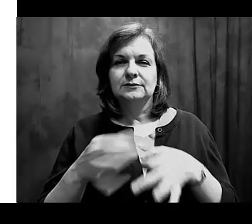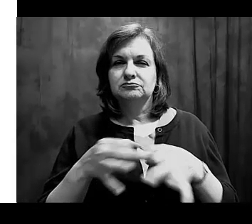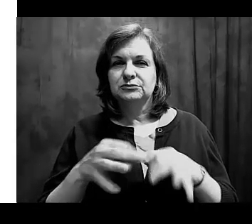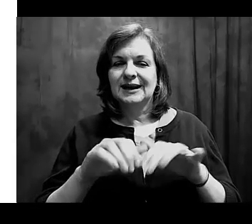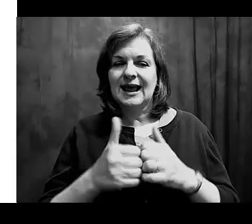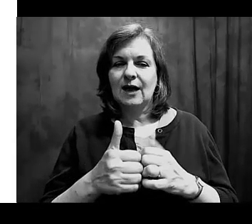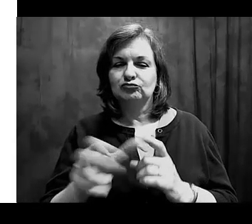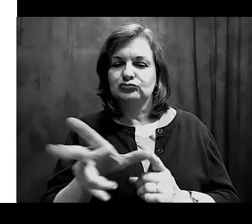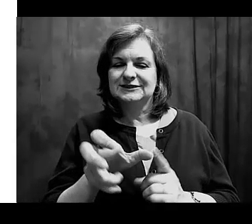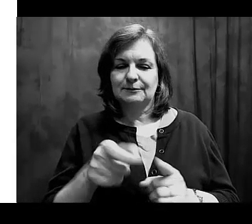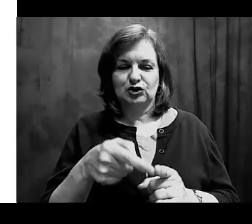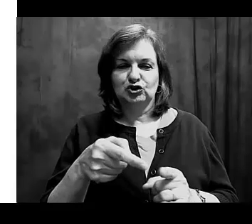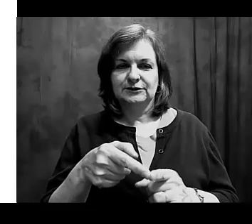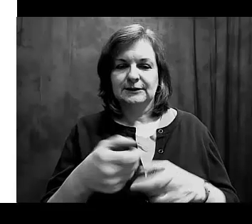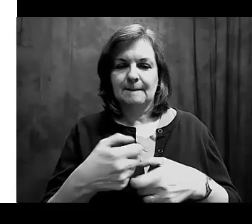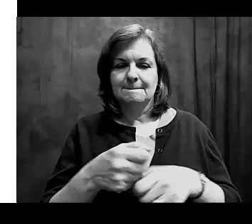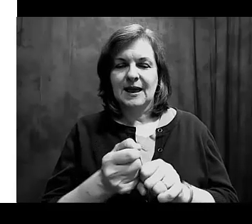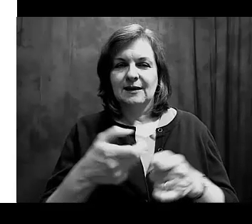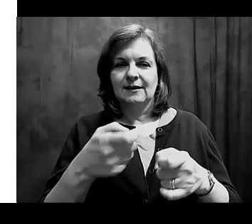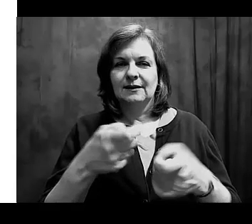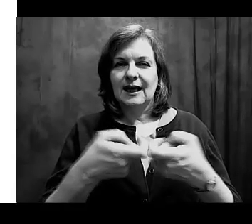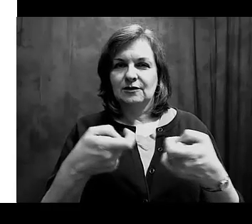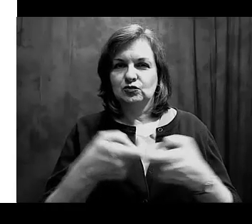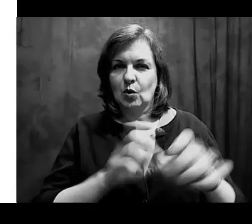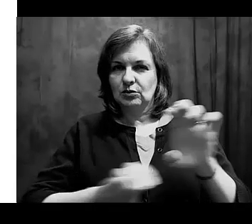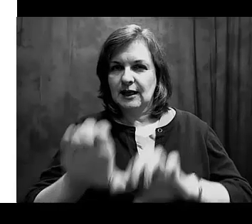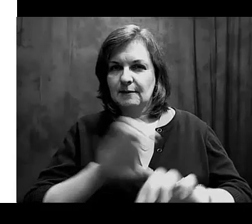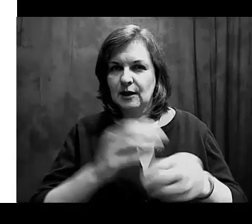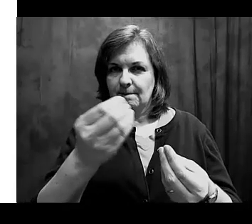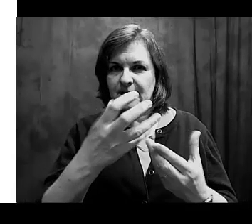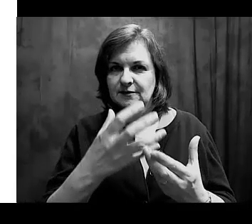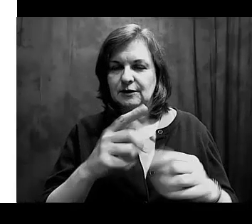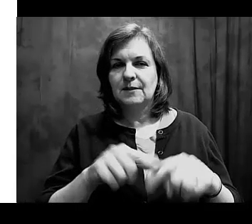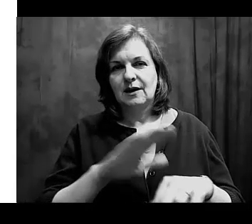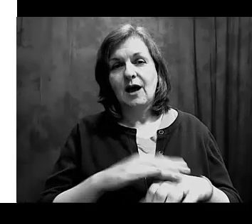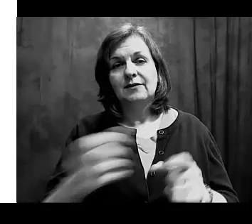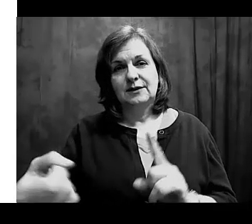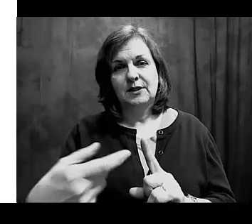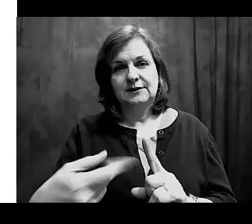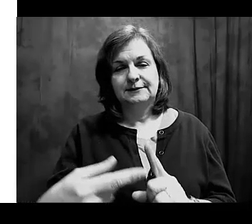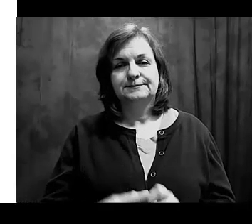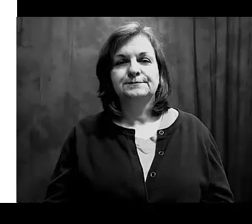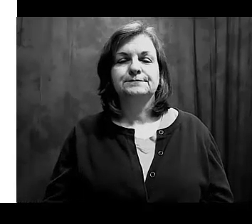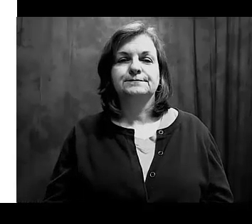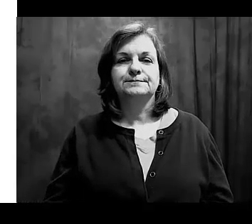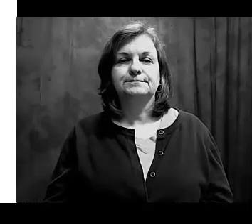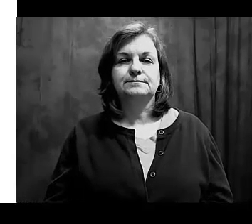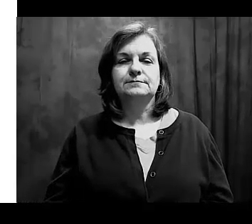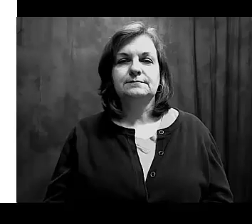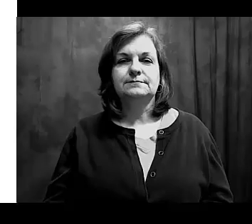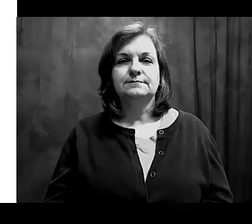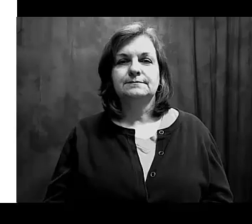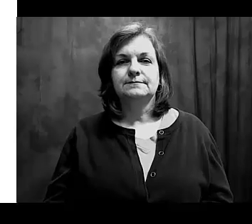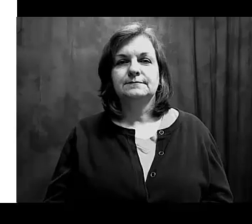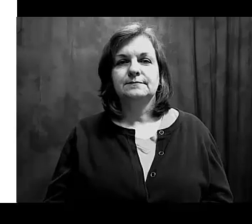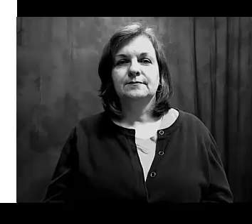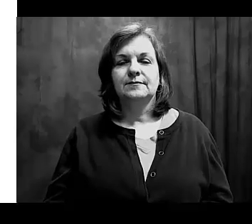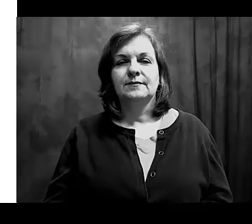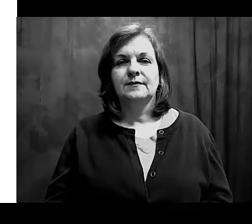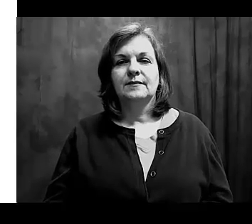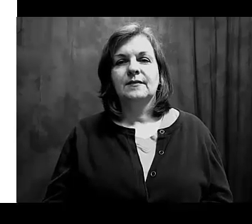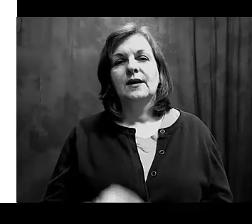specialized to respond to stimuli. And what we have to study is how those receptors are going to